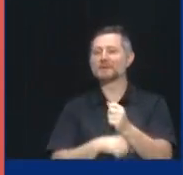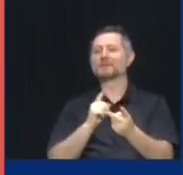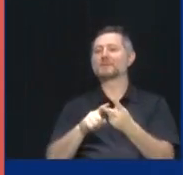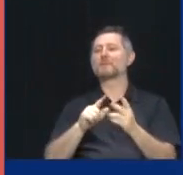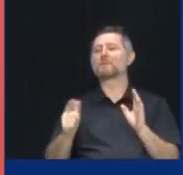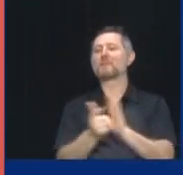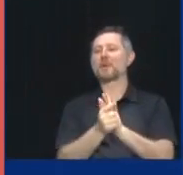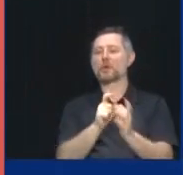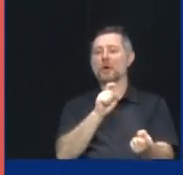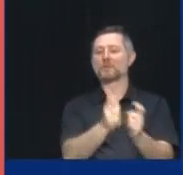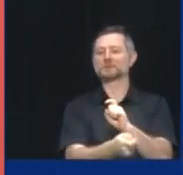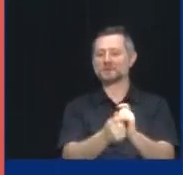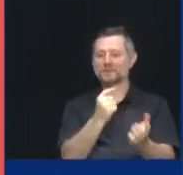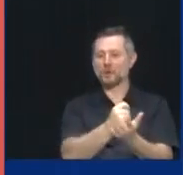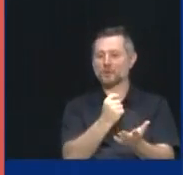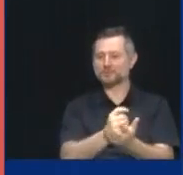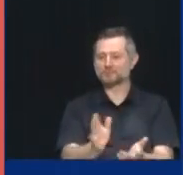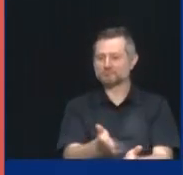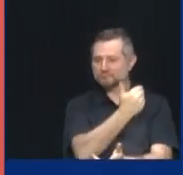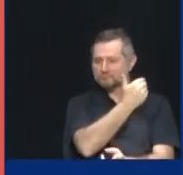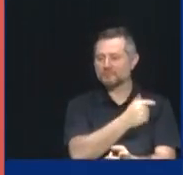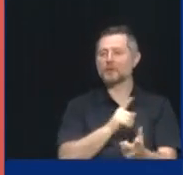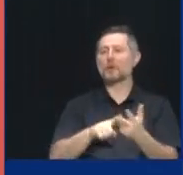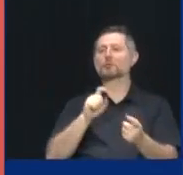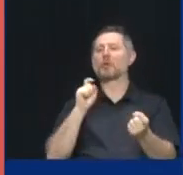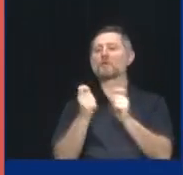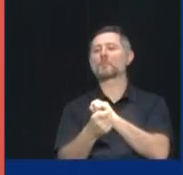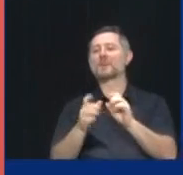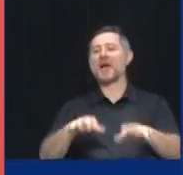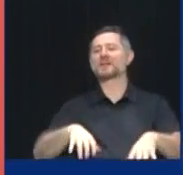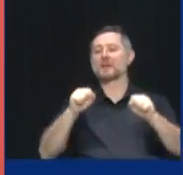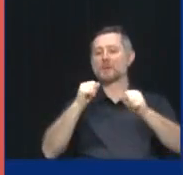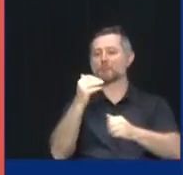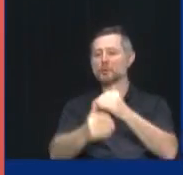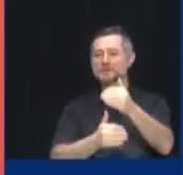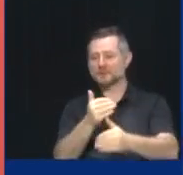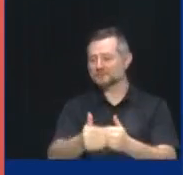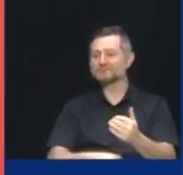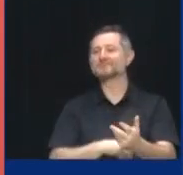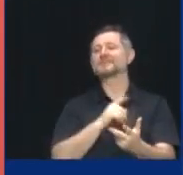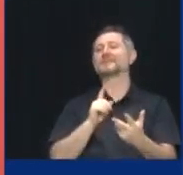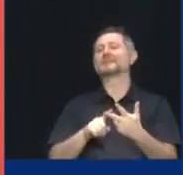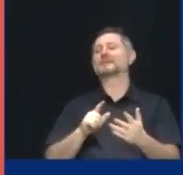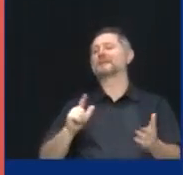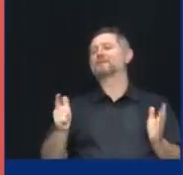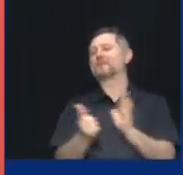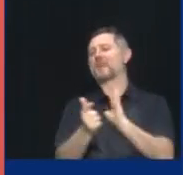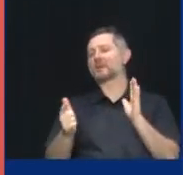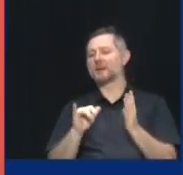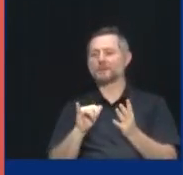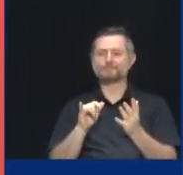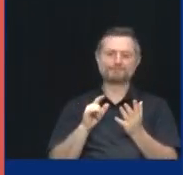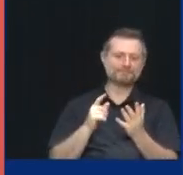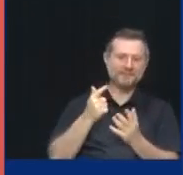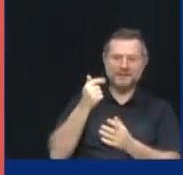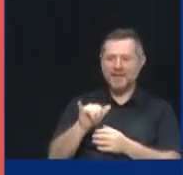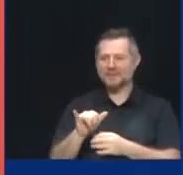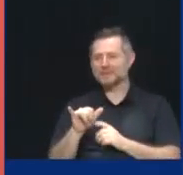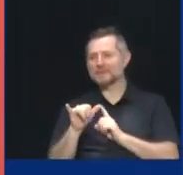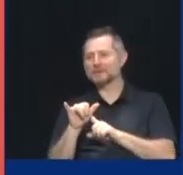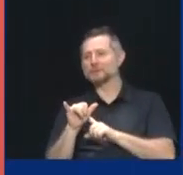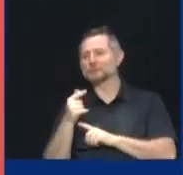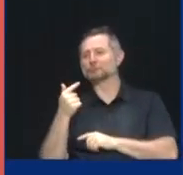we reformed the adoption process. And we banned the gay and trans panic defense. And we repealed Walking